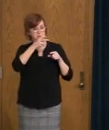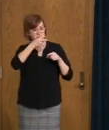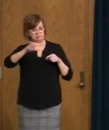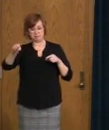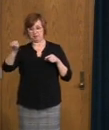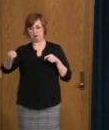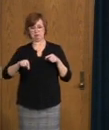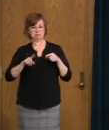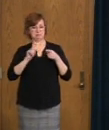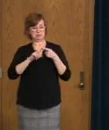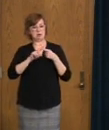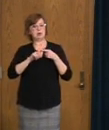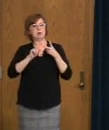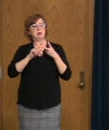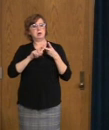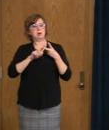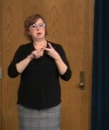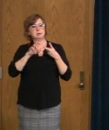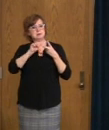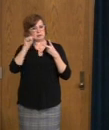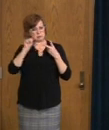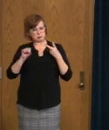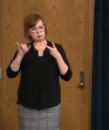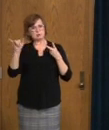else. But we have a unit in